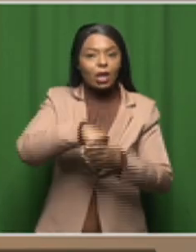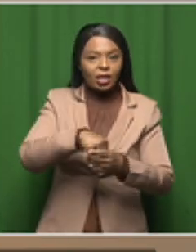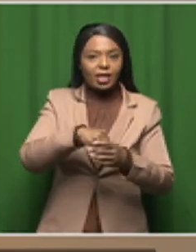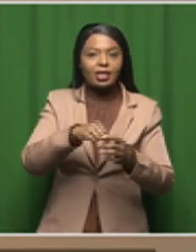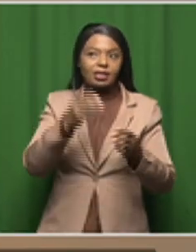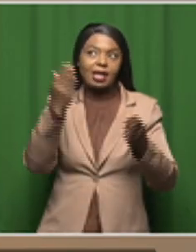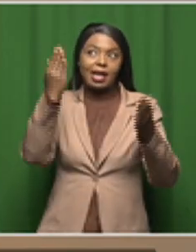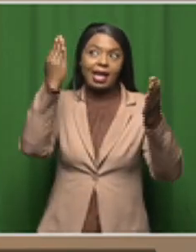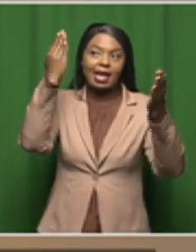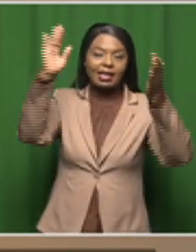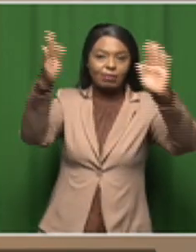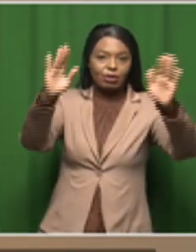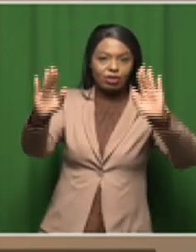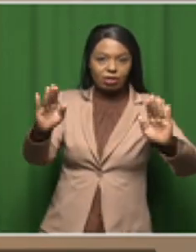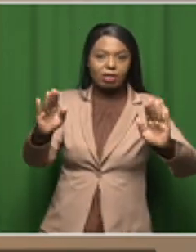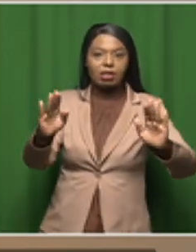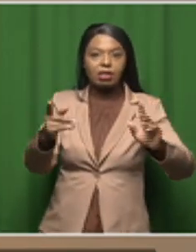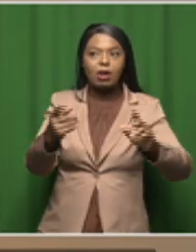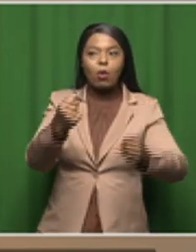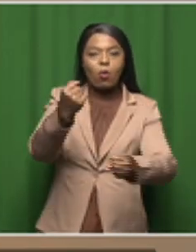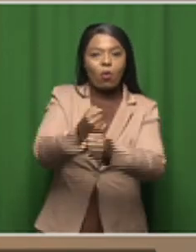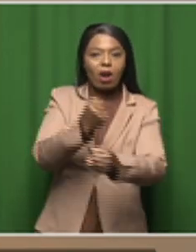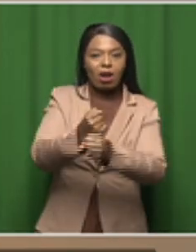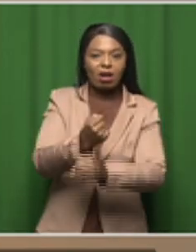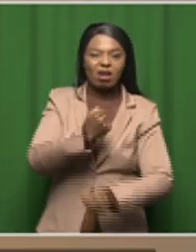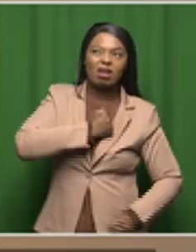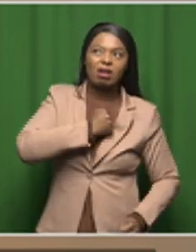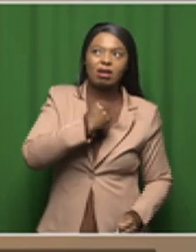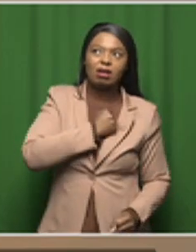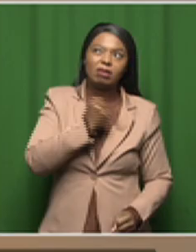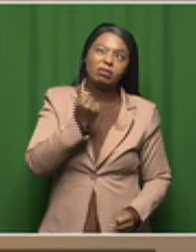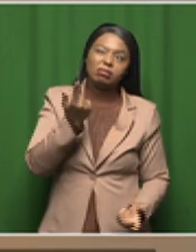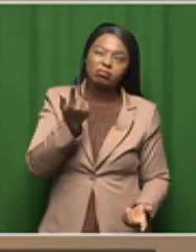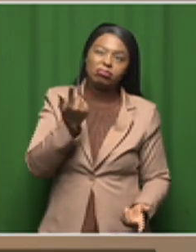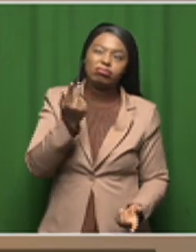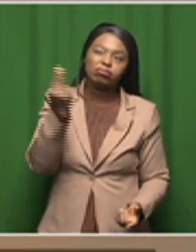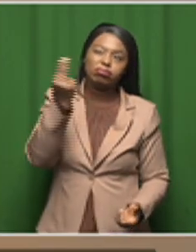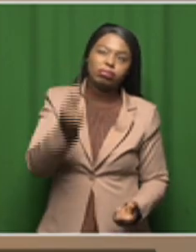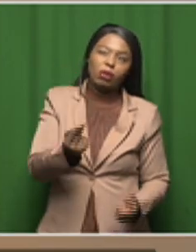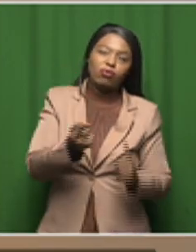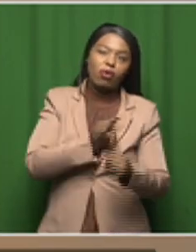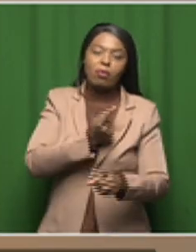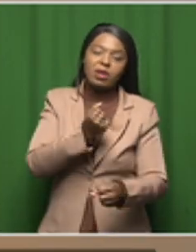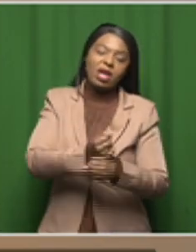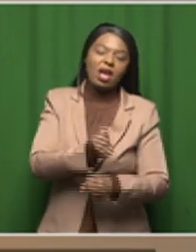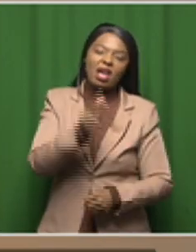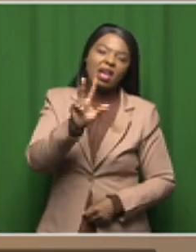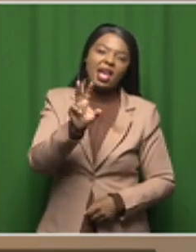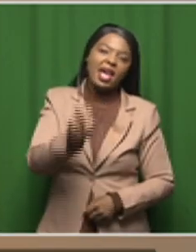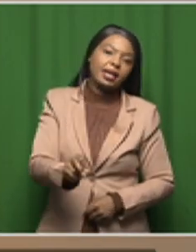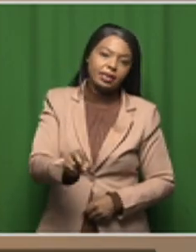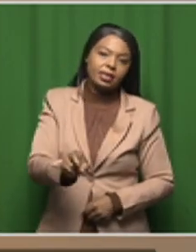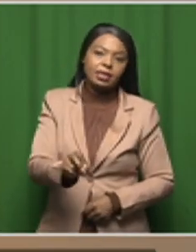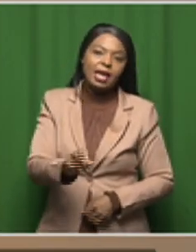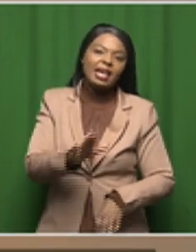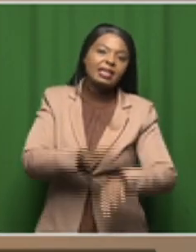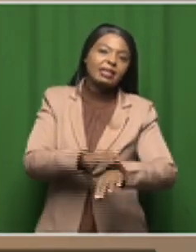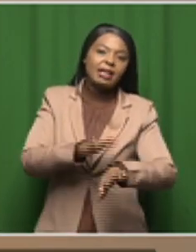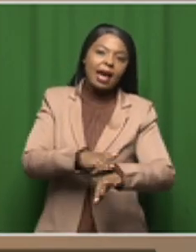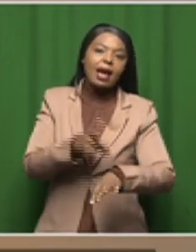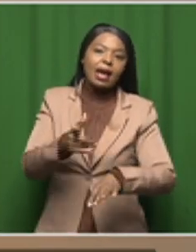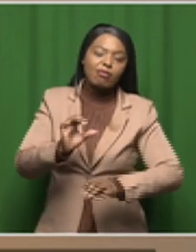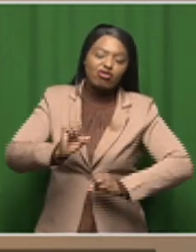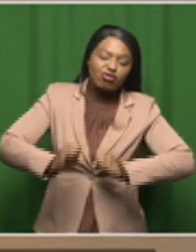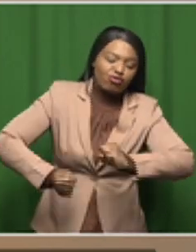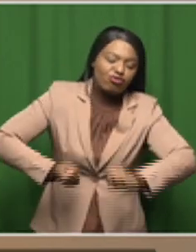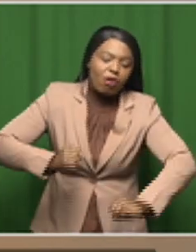a body of work from the 80s, which was the height of the apartheid struggle. I was actually